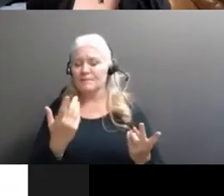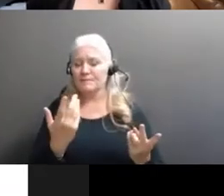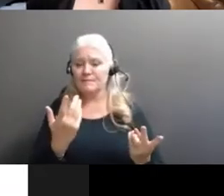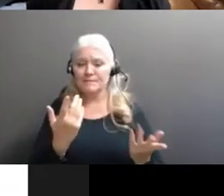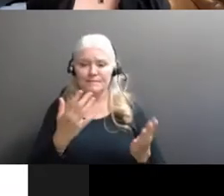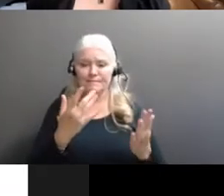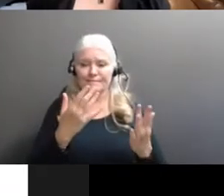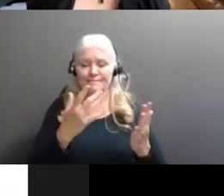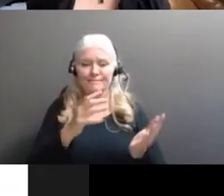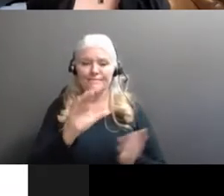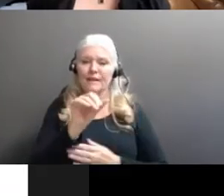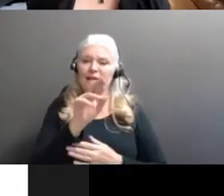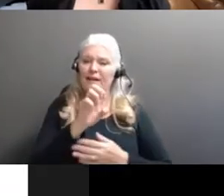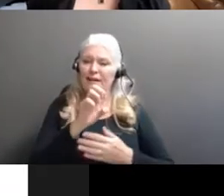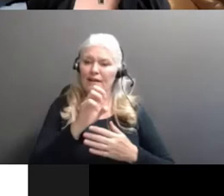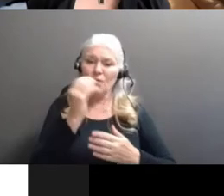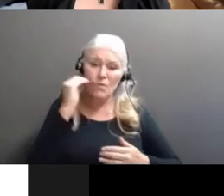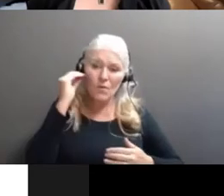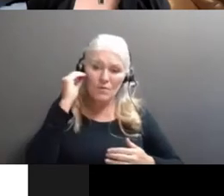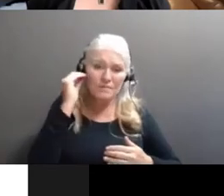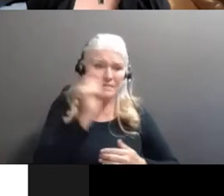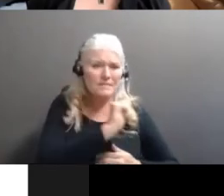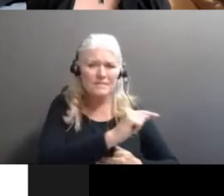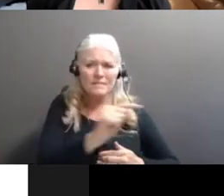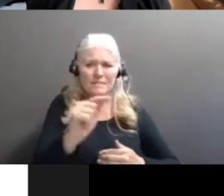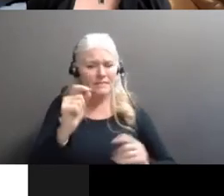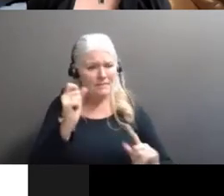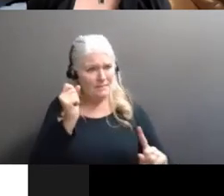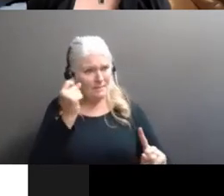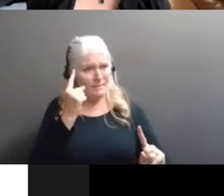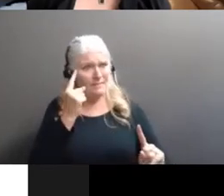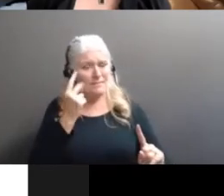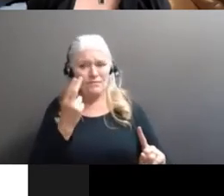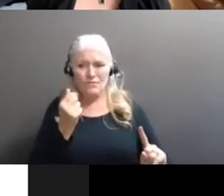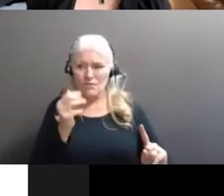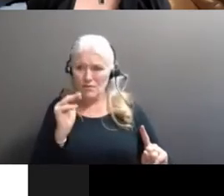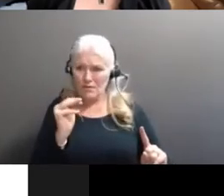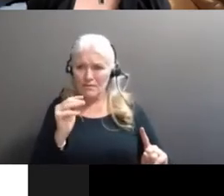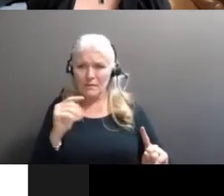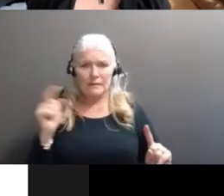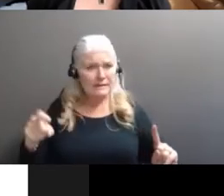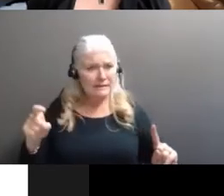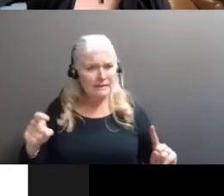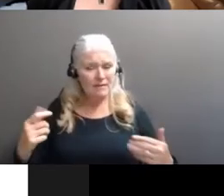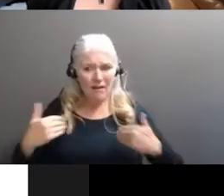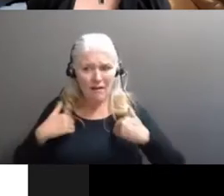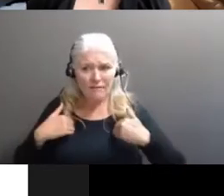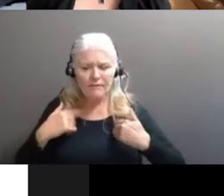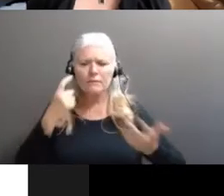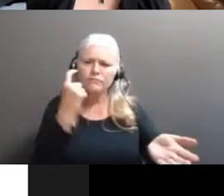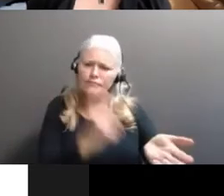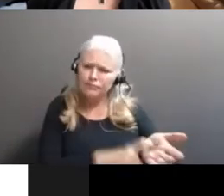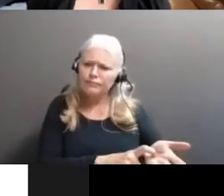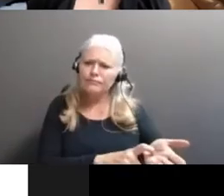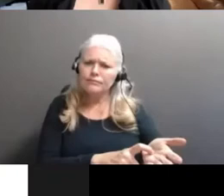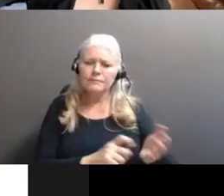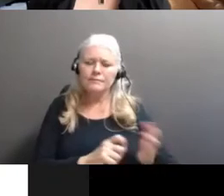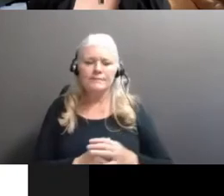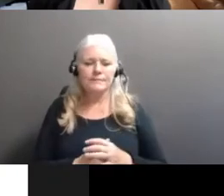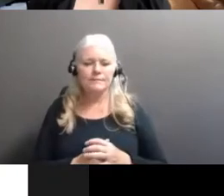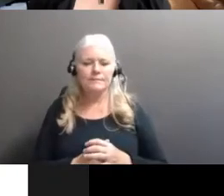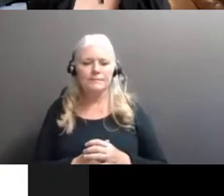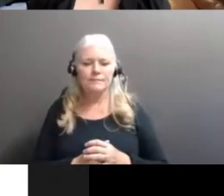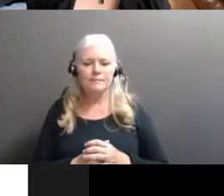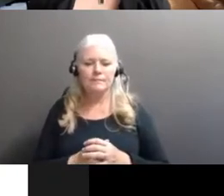understand where there is harm or understand where there is need. And I think the opportunity has driven us to